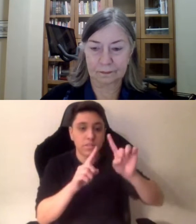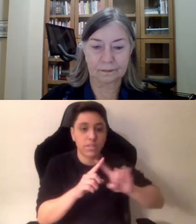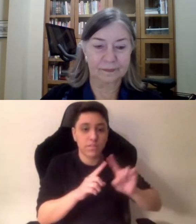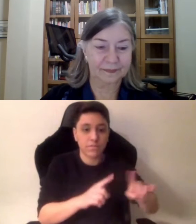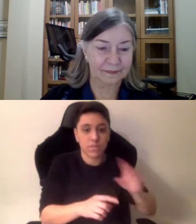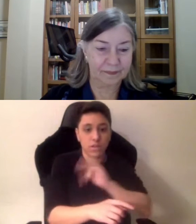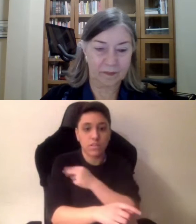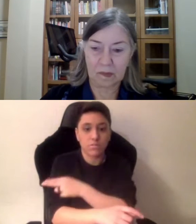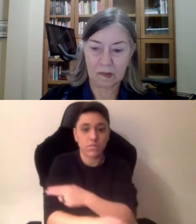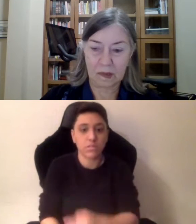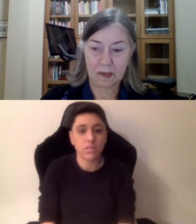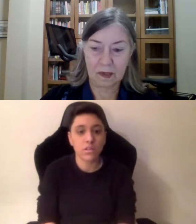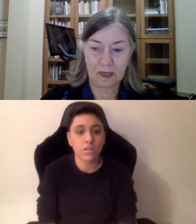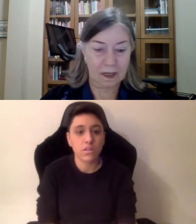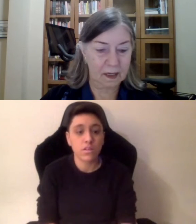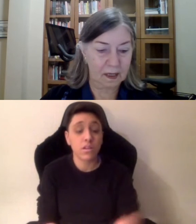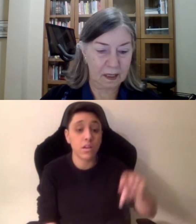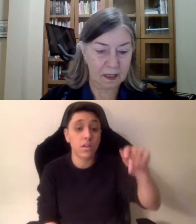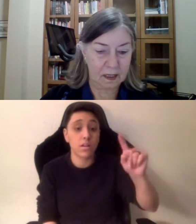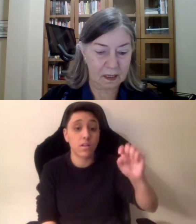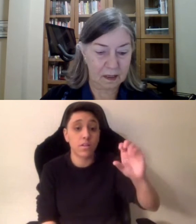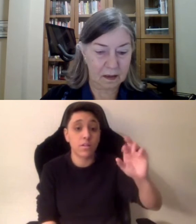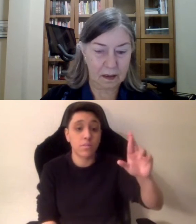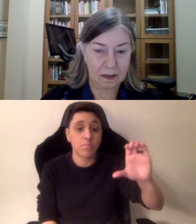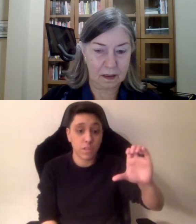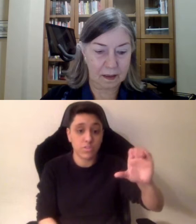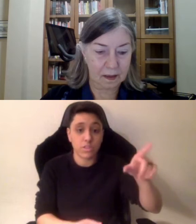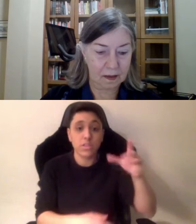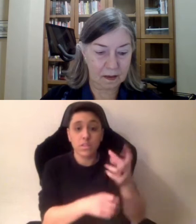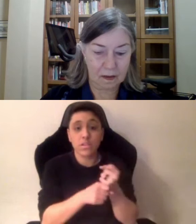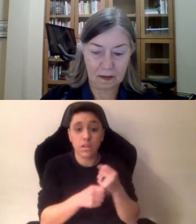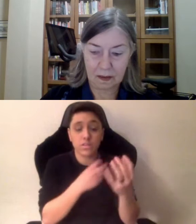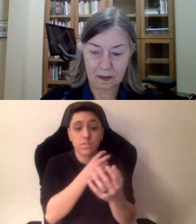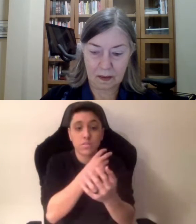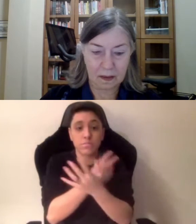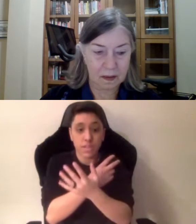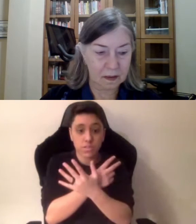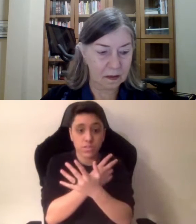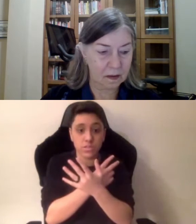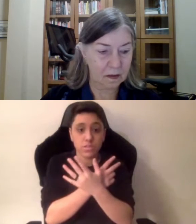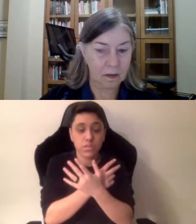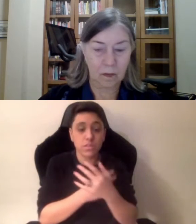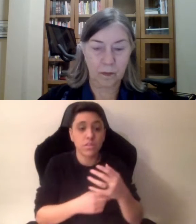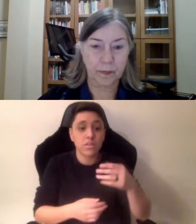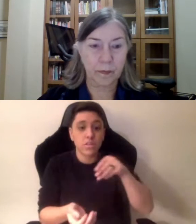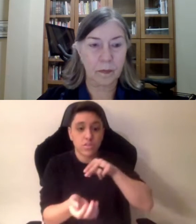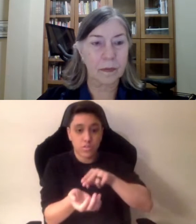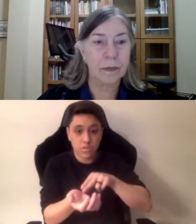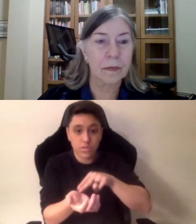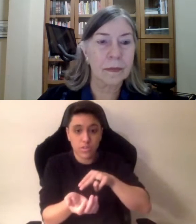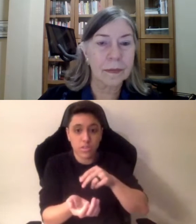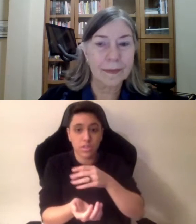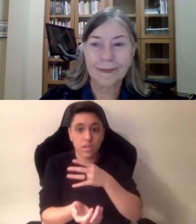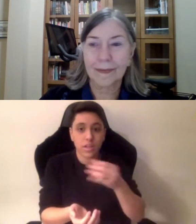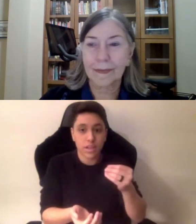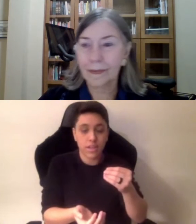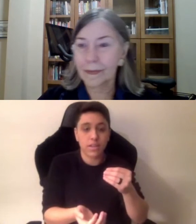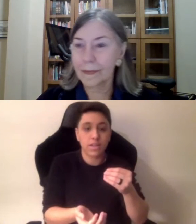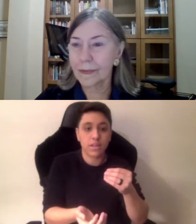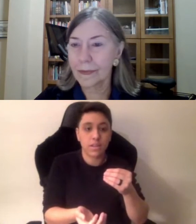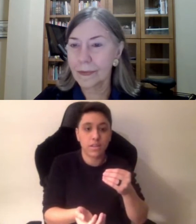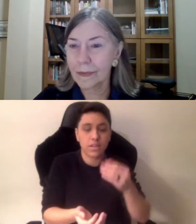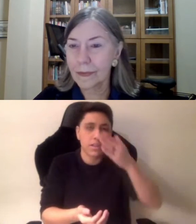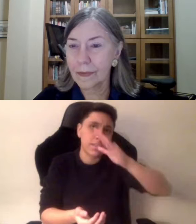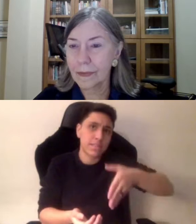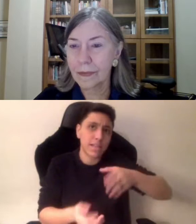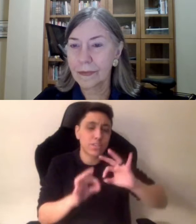Healthcare. Patric earned his master's in nursing and family nurse practice, master's of nursing / family